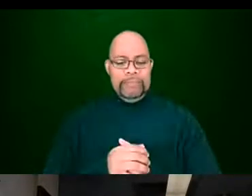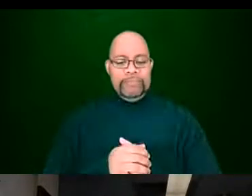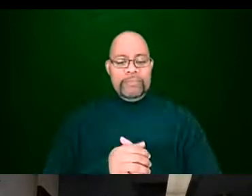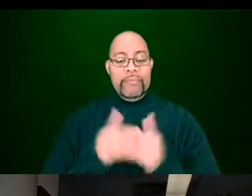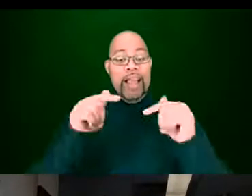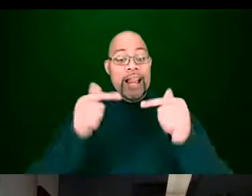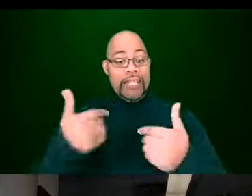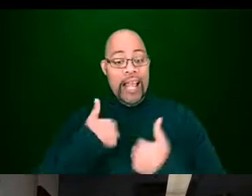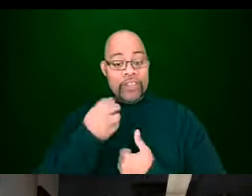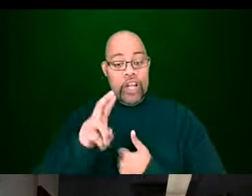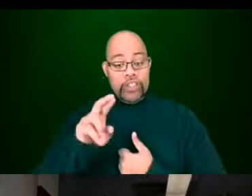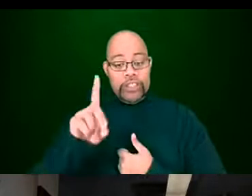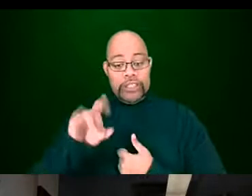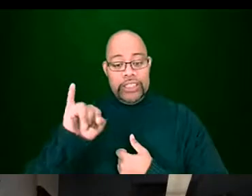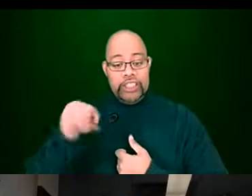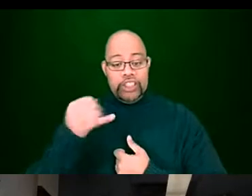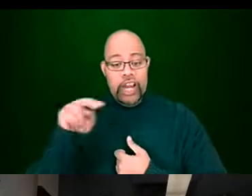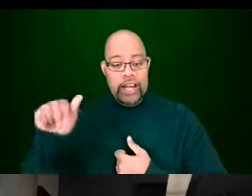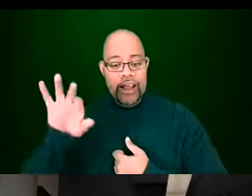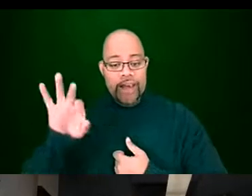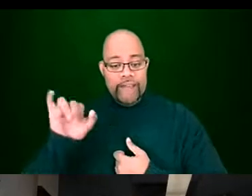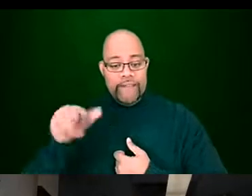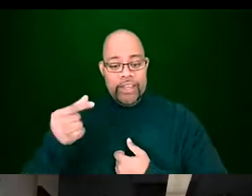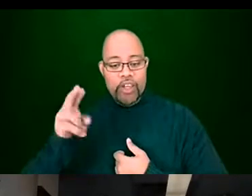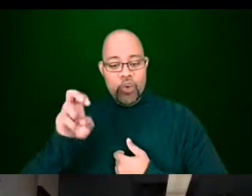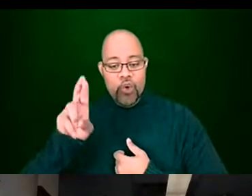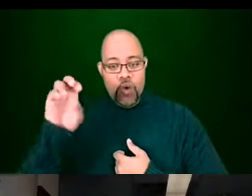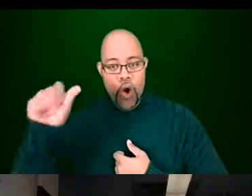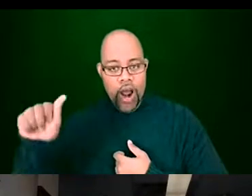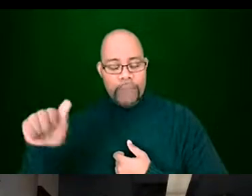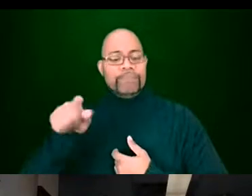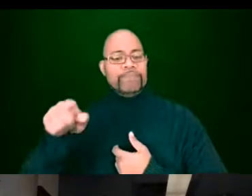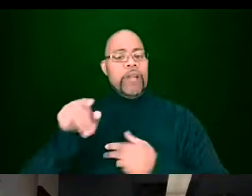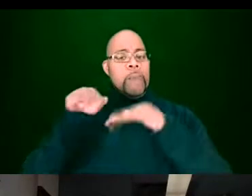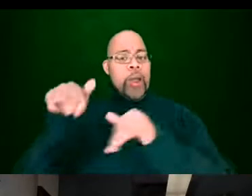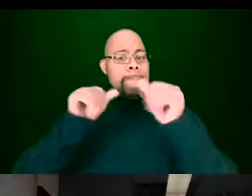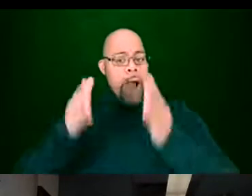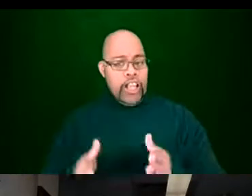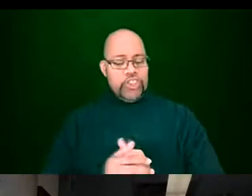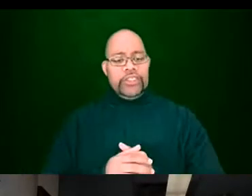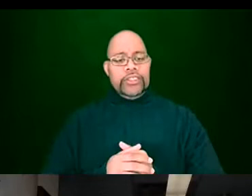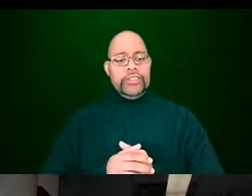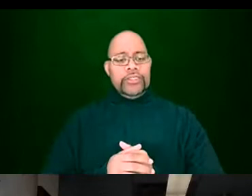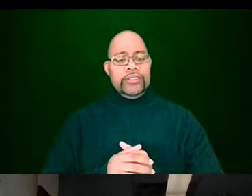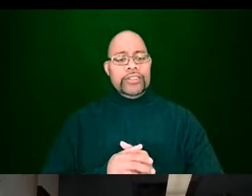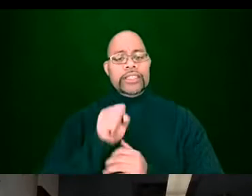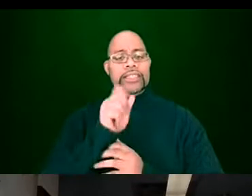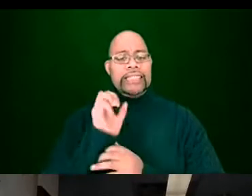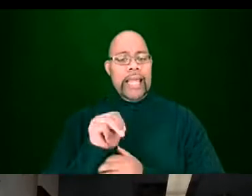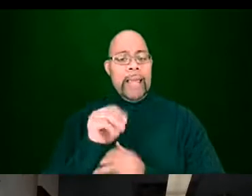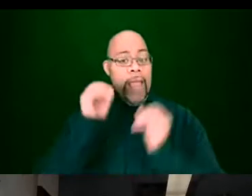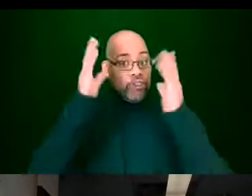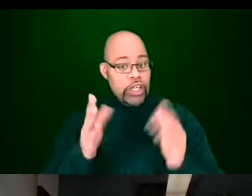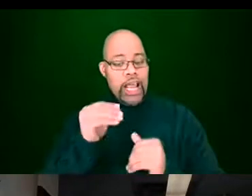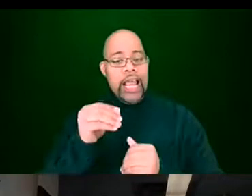next, we have Dr. Jijana Figueroa. Dr. Jijana Figueroa is a marine biologist, STEAM educator, and